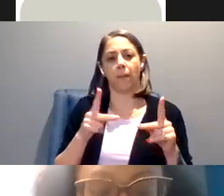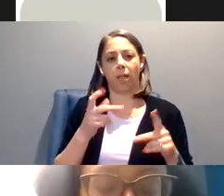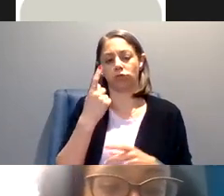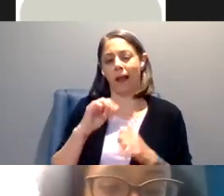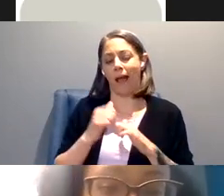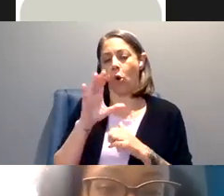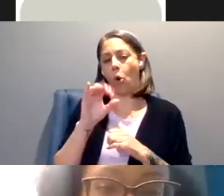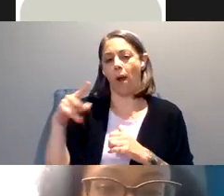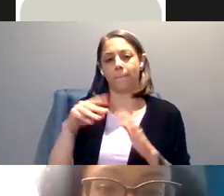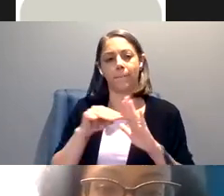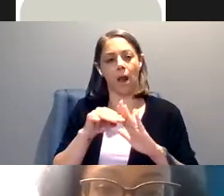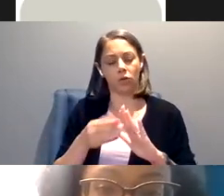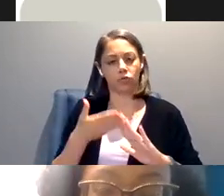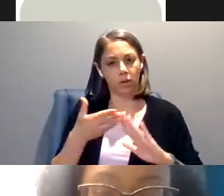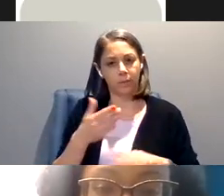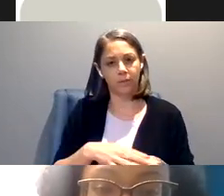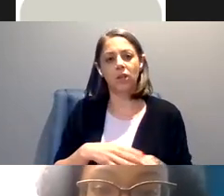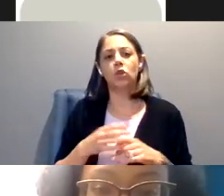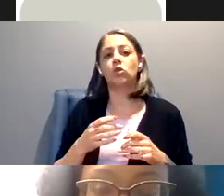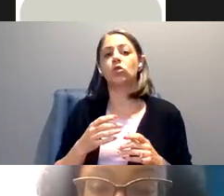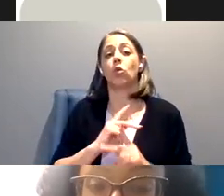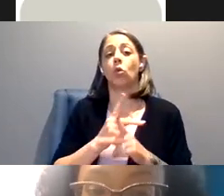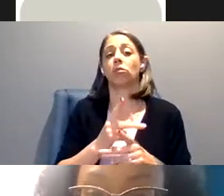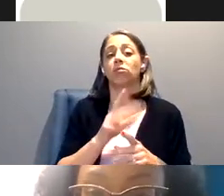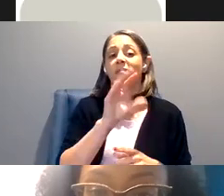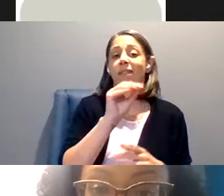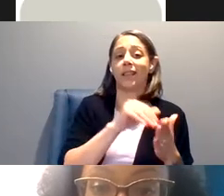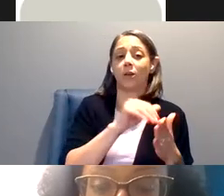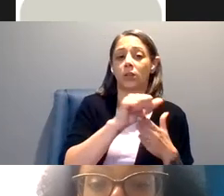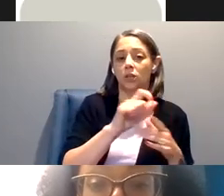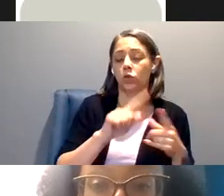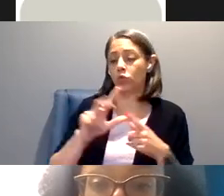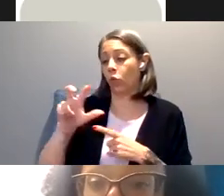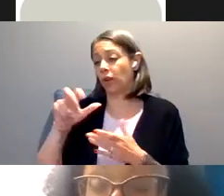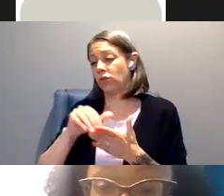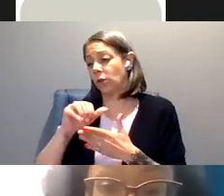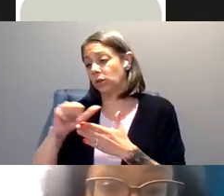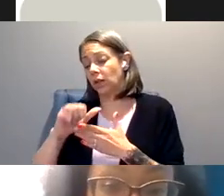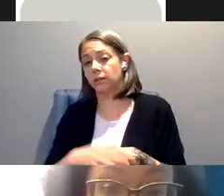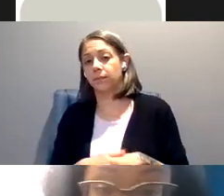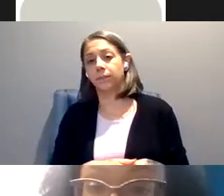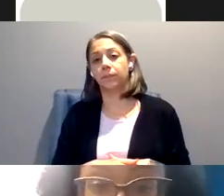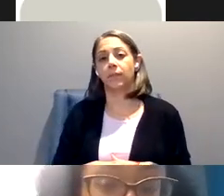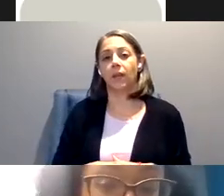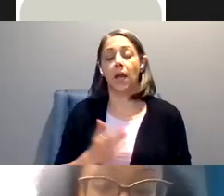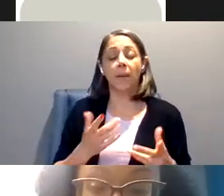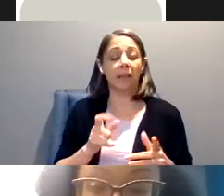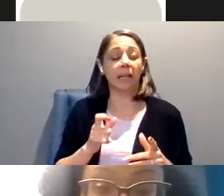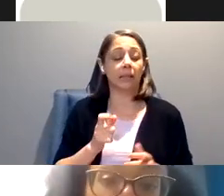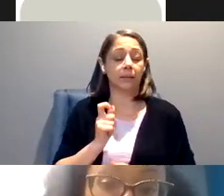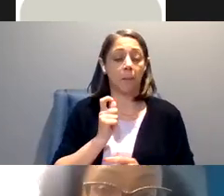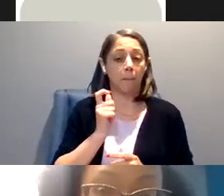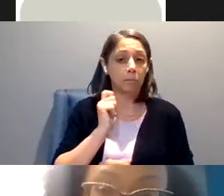loans can range from anywhere from about $50,000 to $300,000, where folks might need, to do construction, to